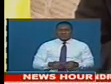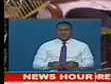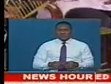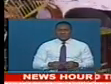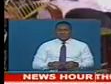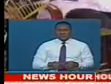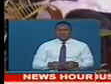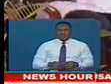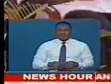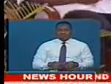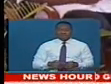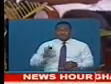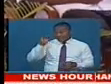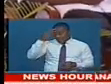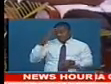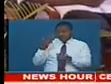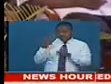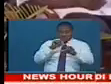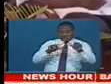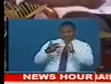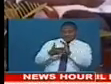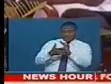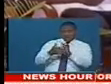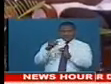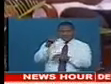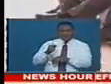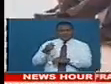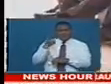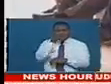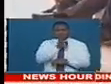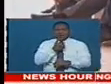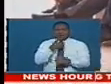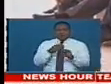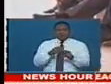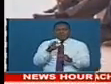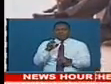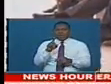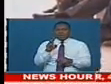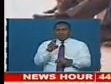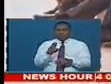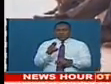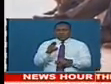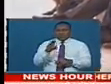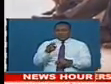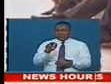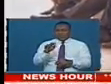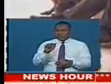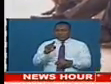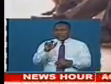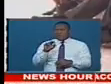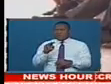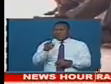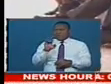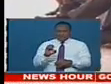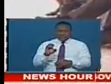space. The Minister for Science and Technology for South Africa, Dr. Nalindi Pandora, said it will